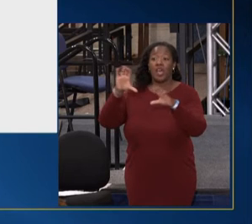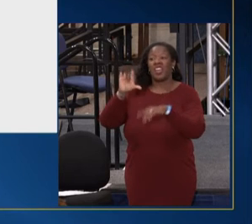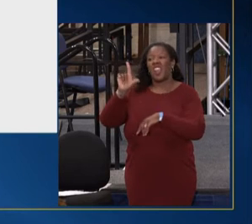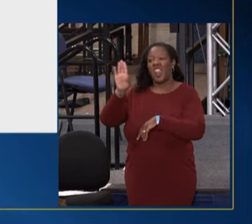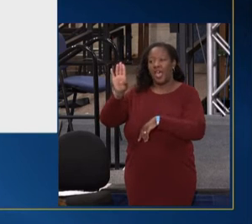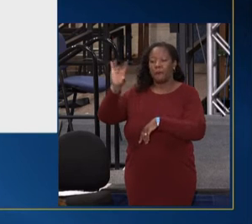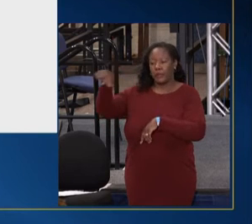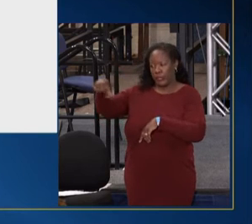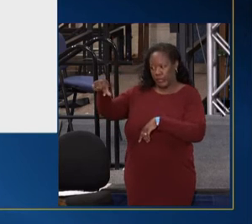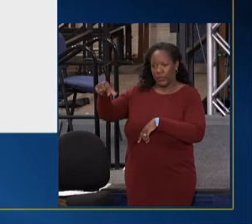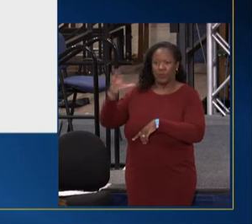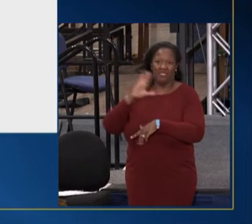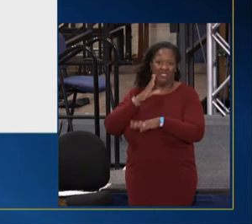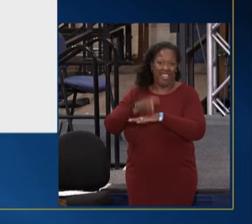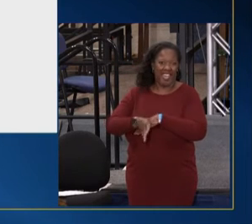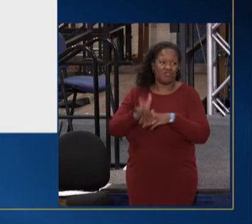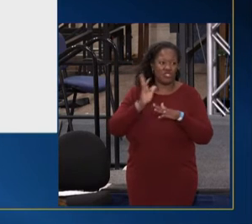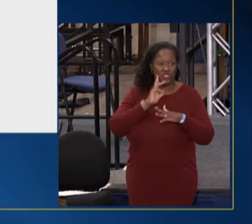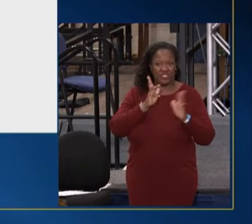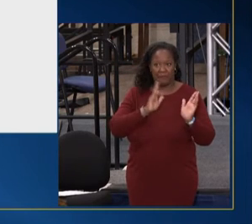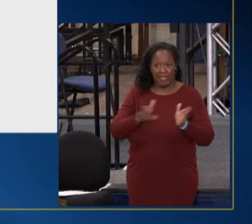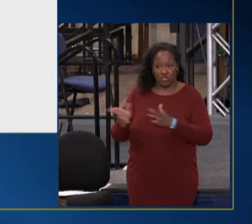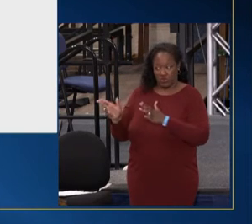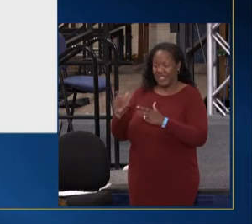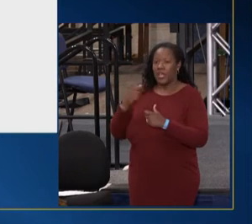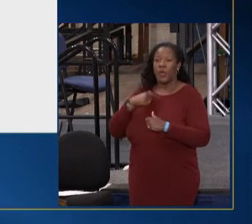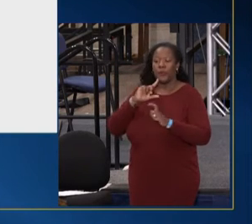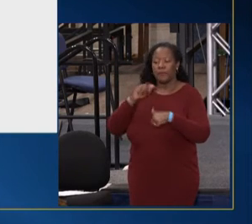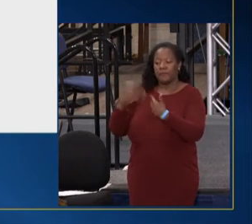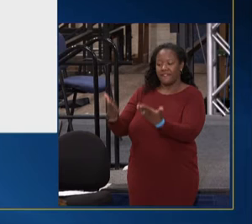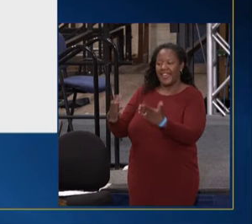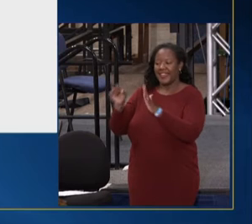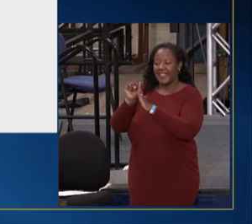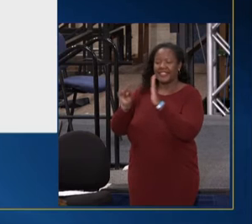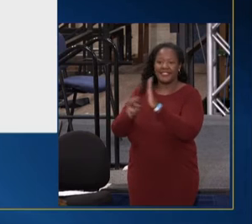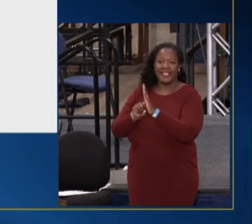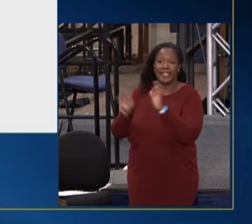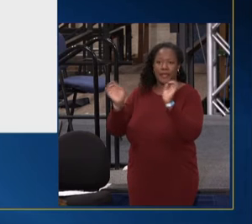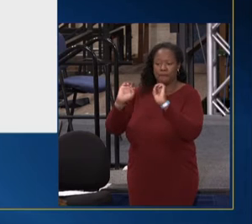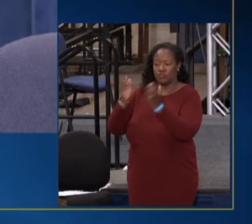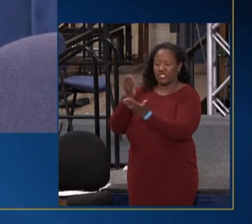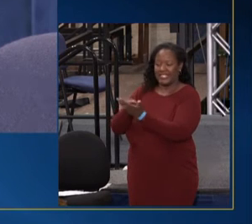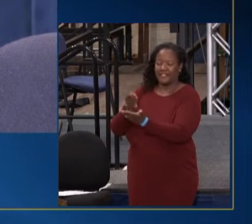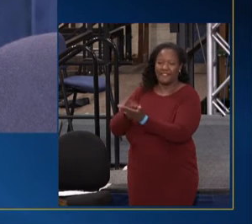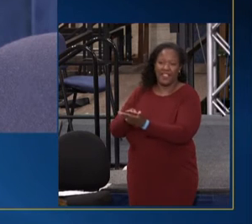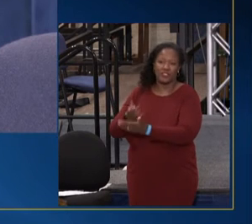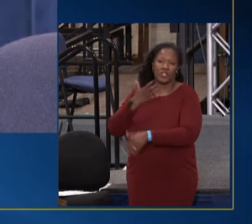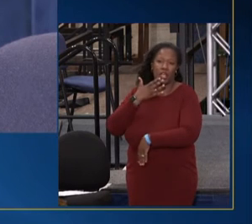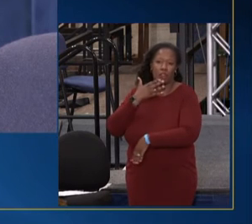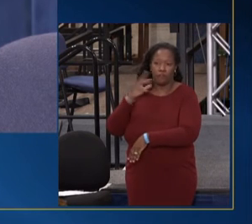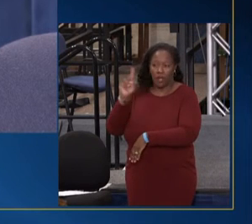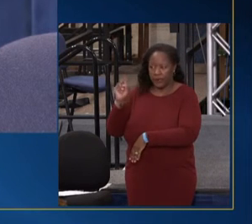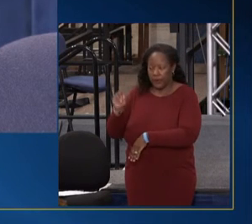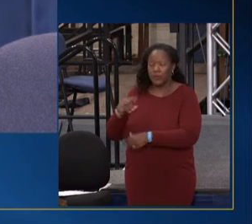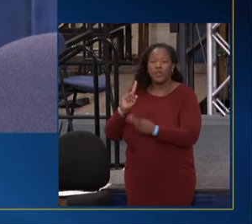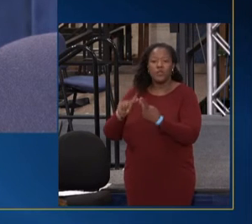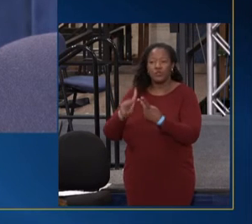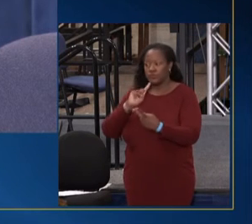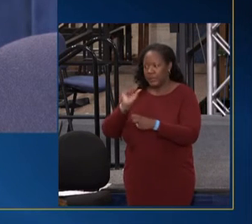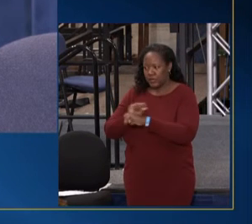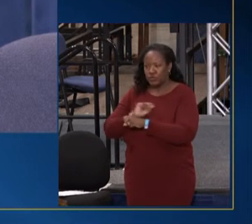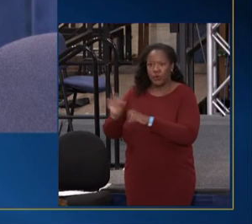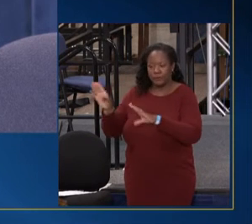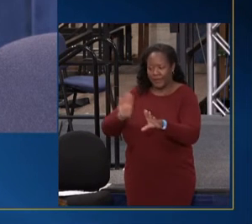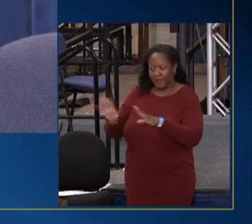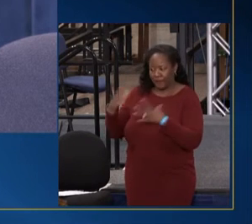there. We have provided a state emergency response grant to the state of Colorado to ensure that behavioral health and recovery supports